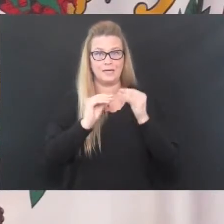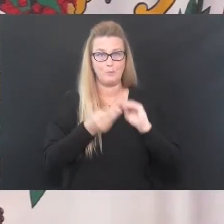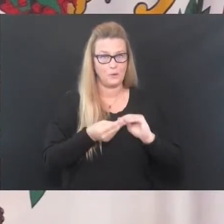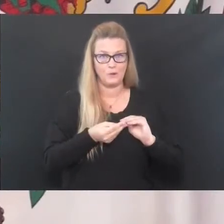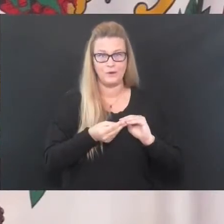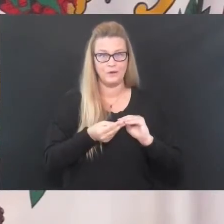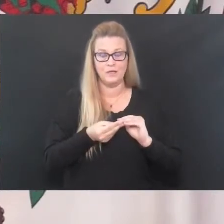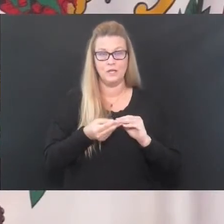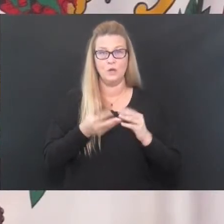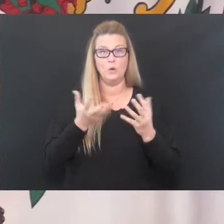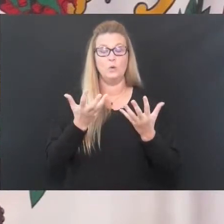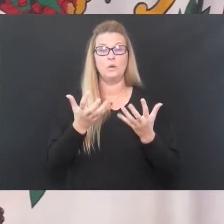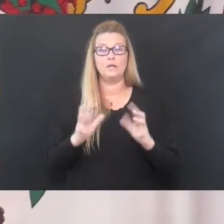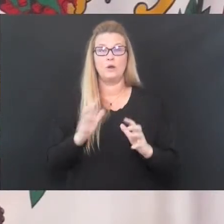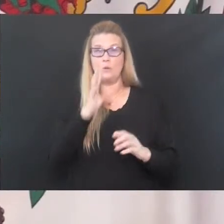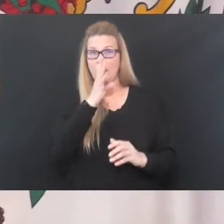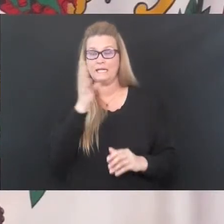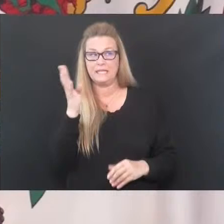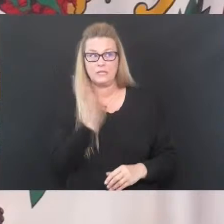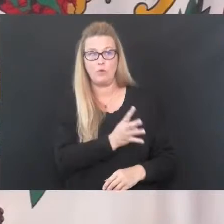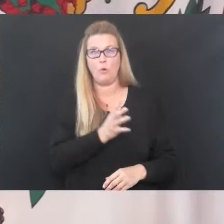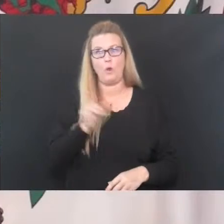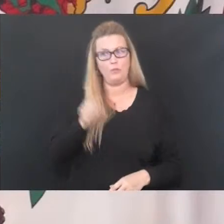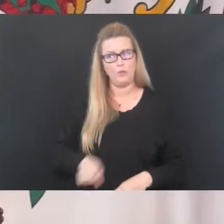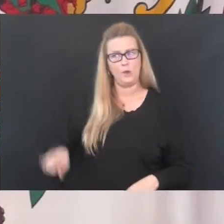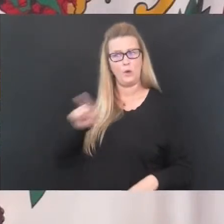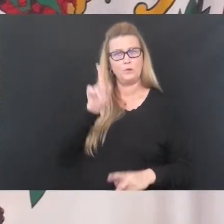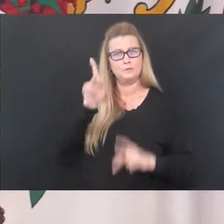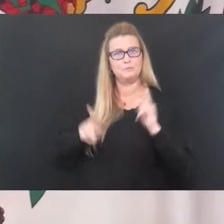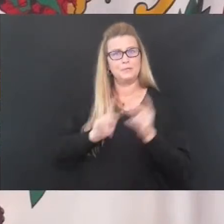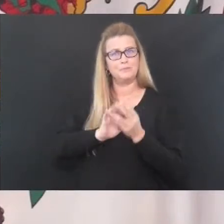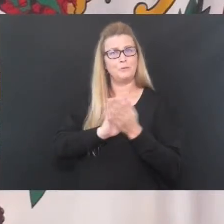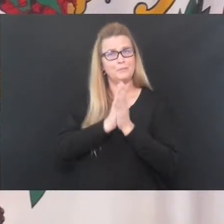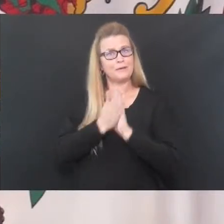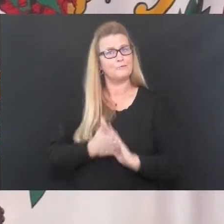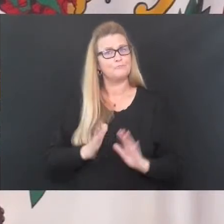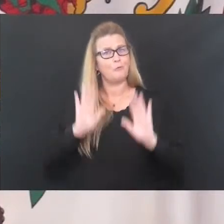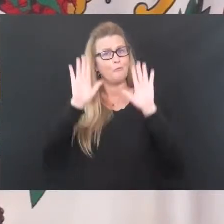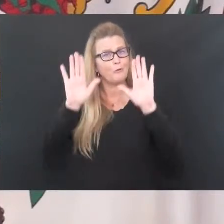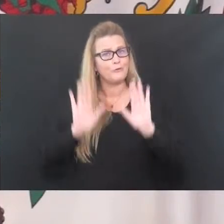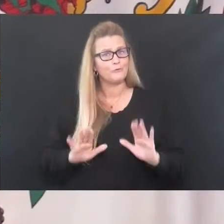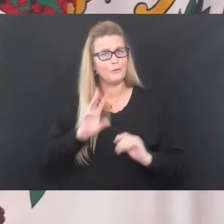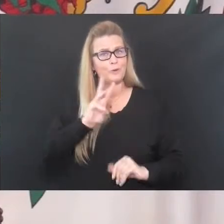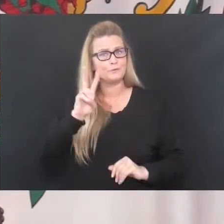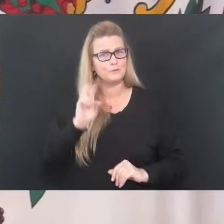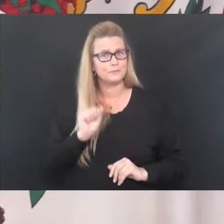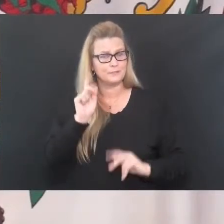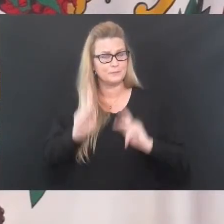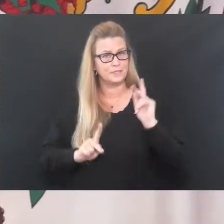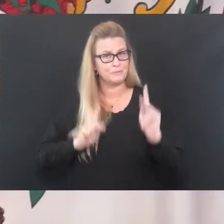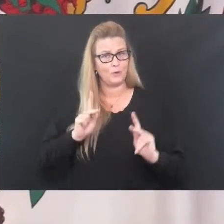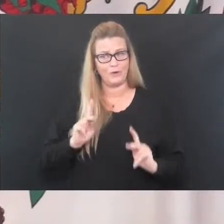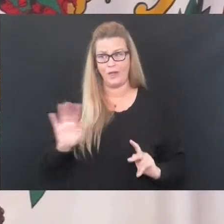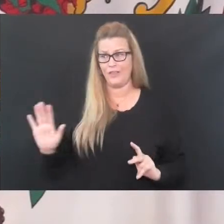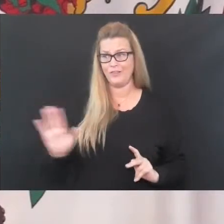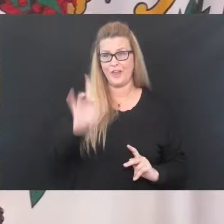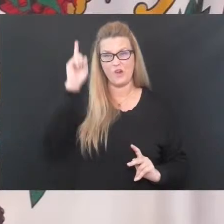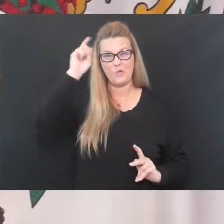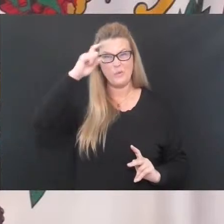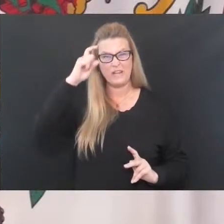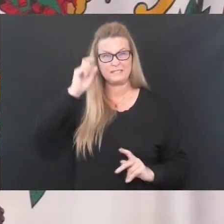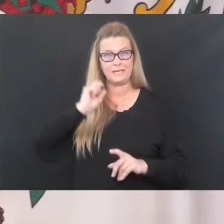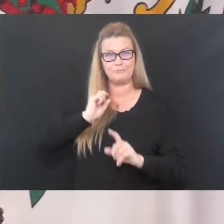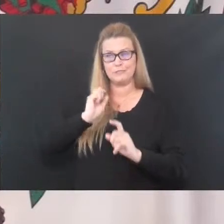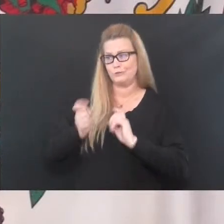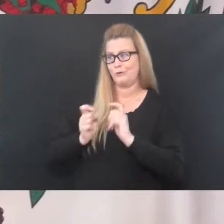the fact that these are great West Virginians. We're losing a part of our wisdom, and